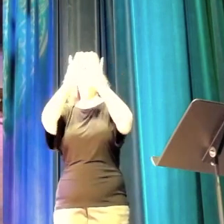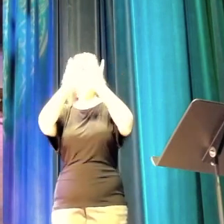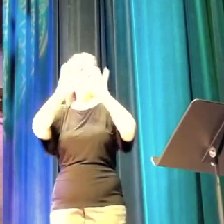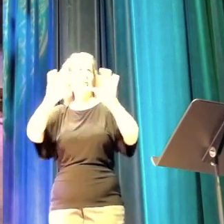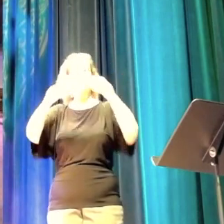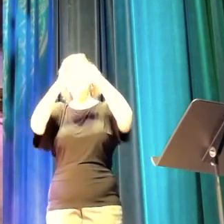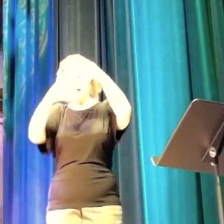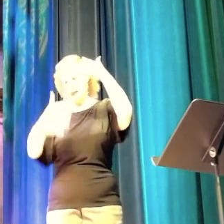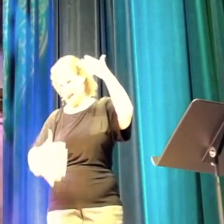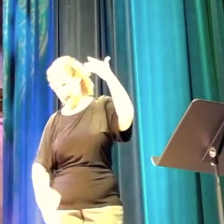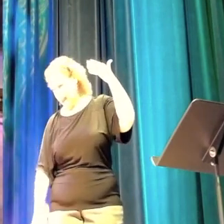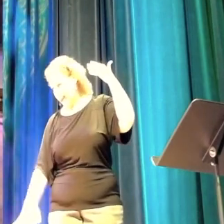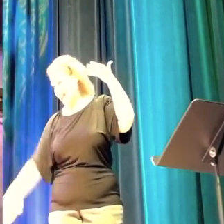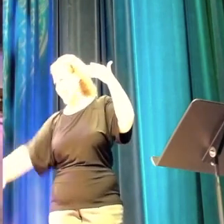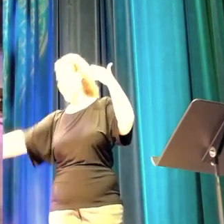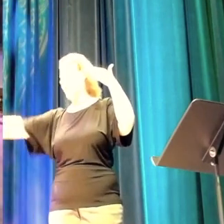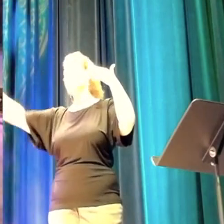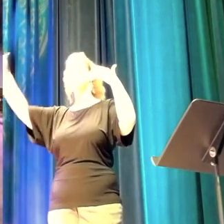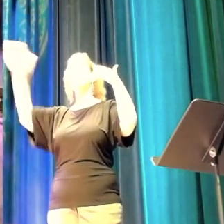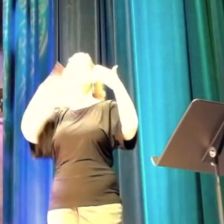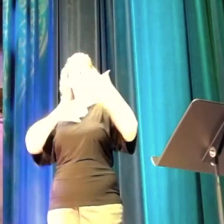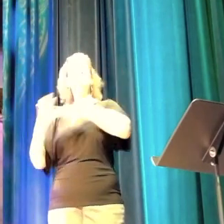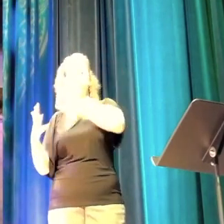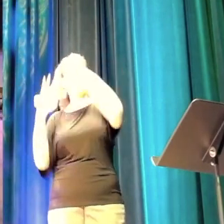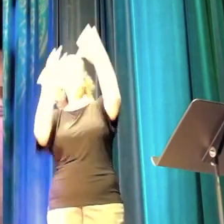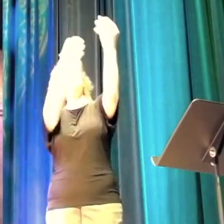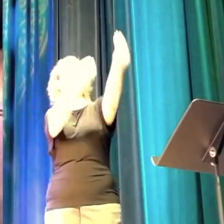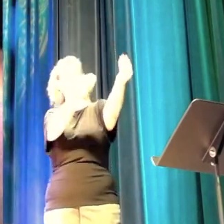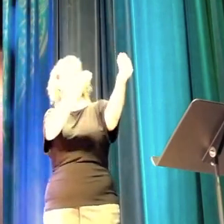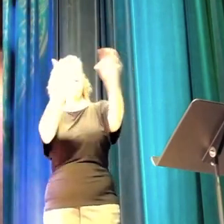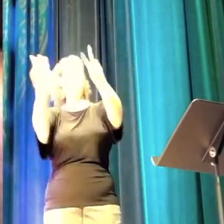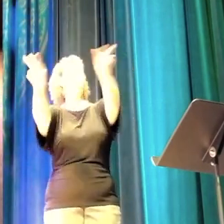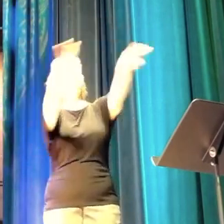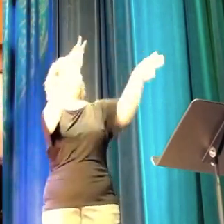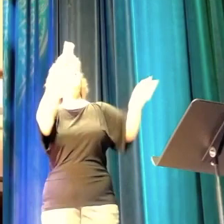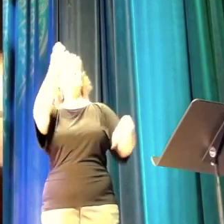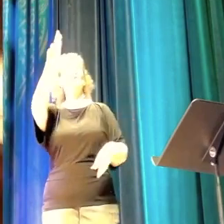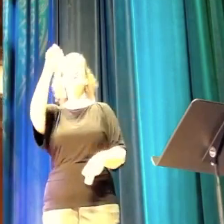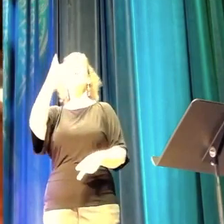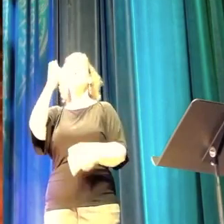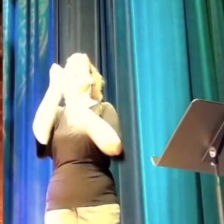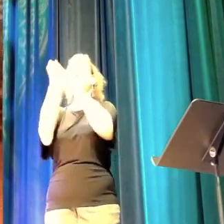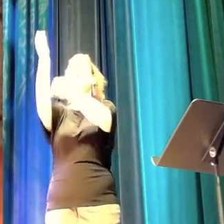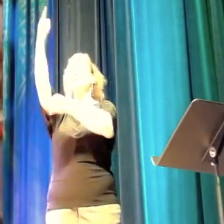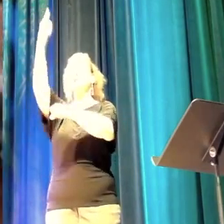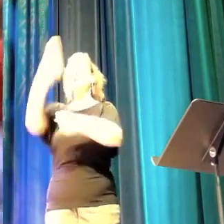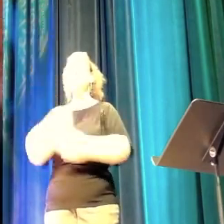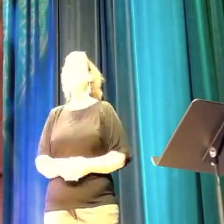And please go out, enjoy the vendors. We'll see you next year.